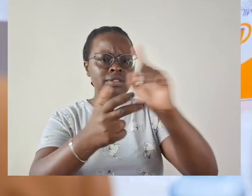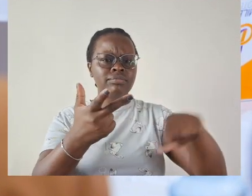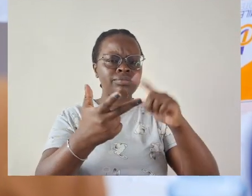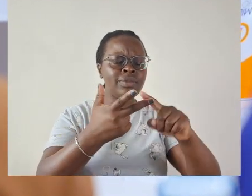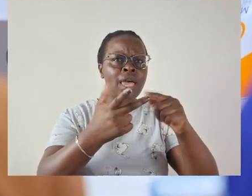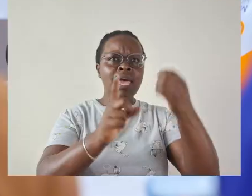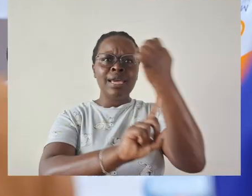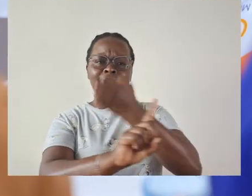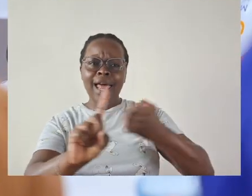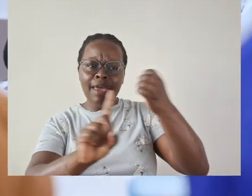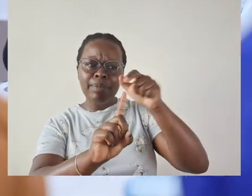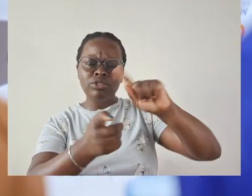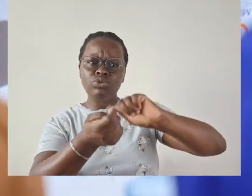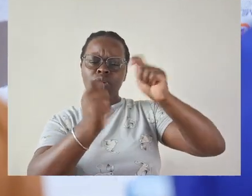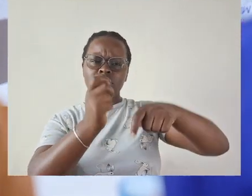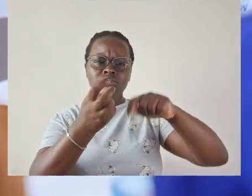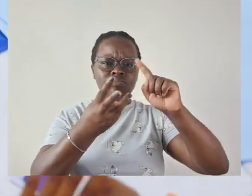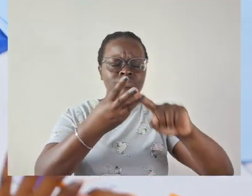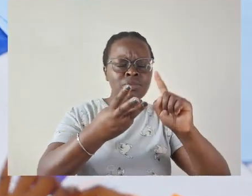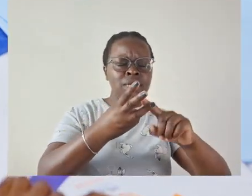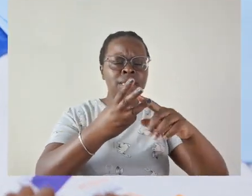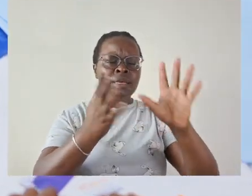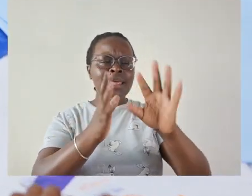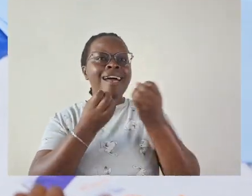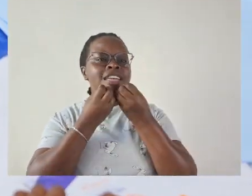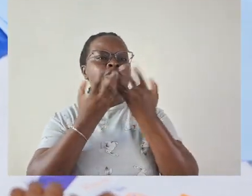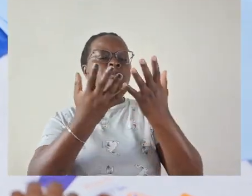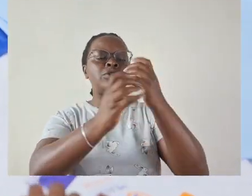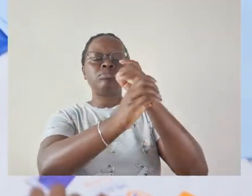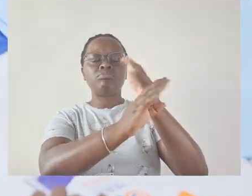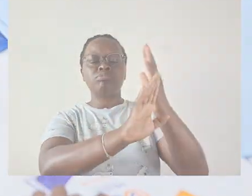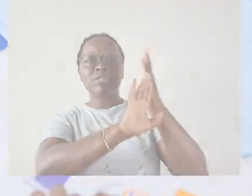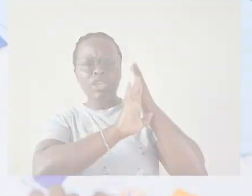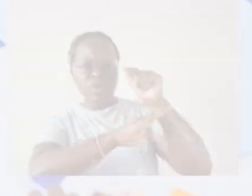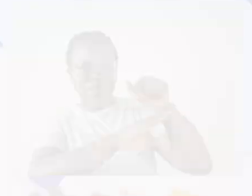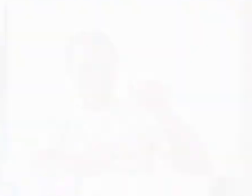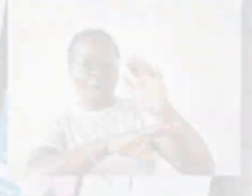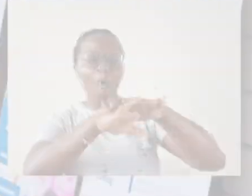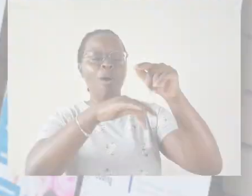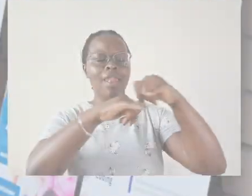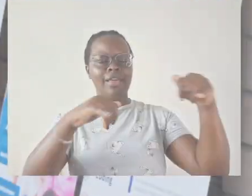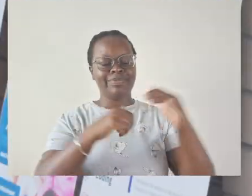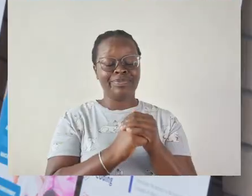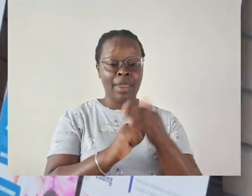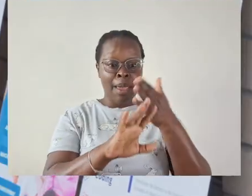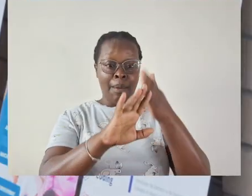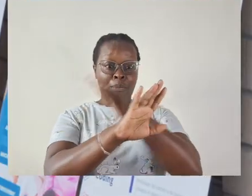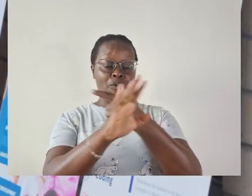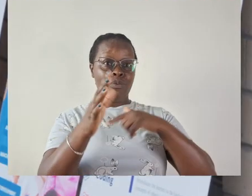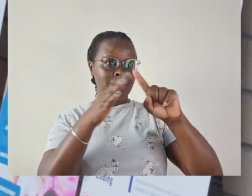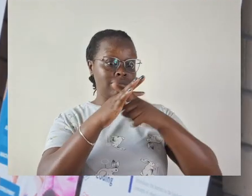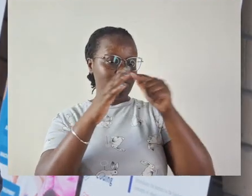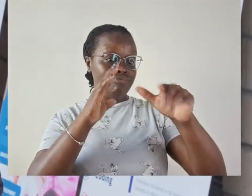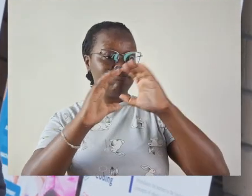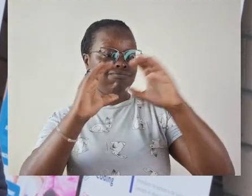areas where policies meet practice and where their lived experiences matter the most. Well, before we jump into this